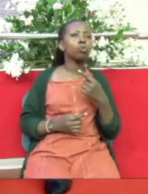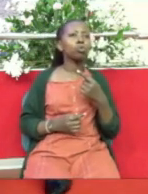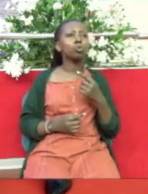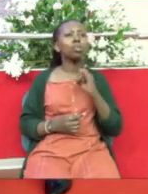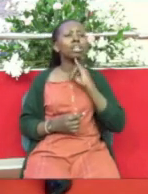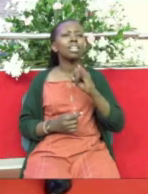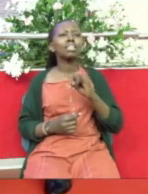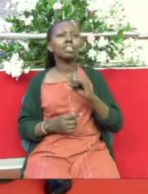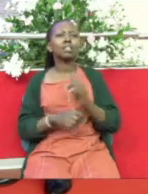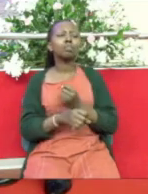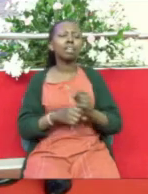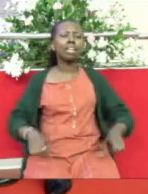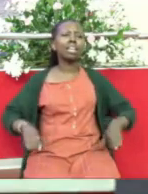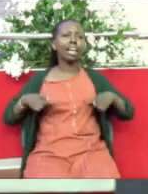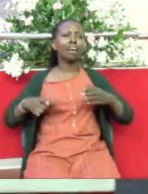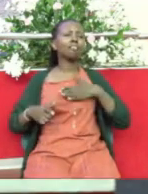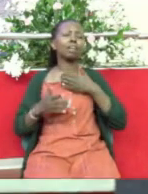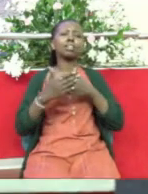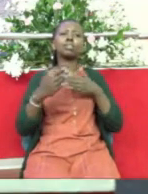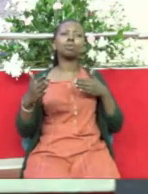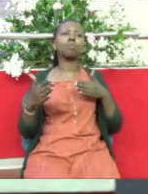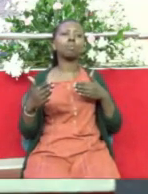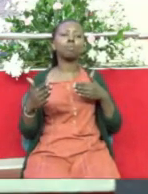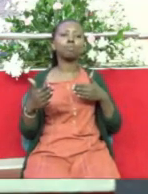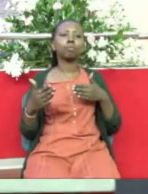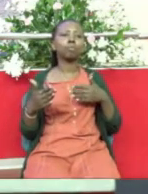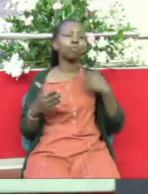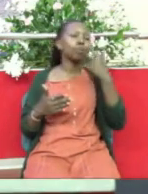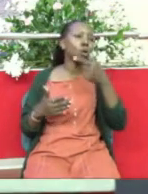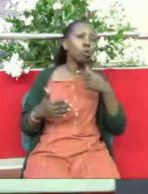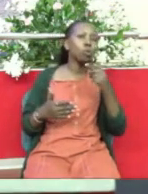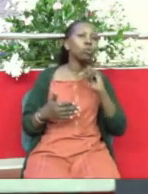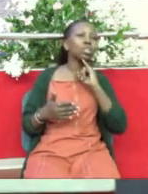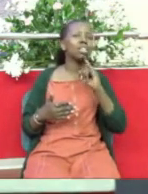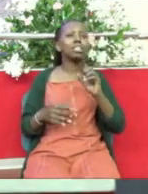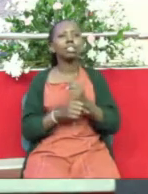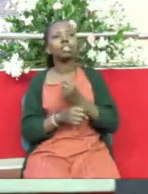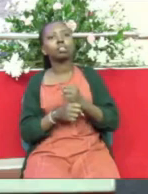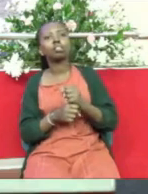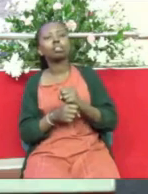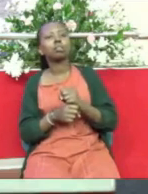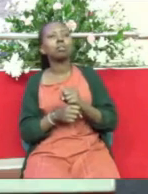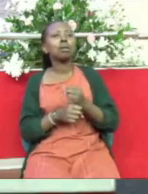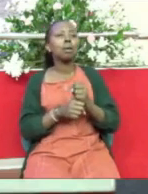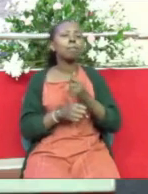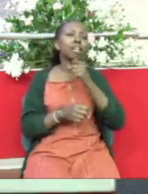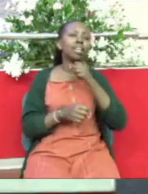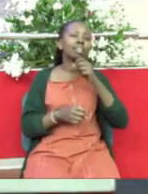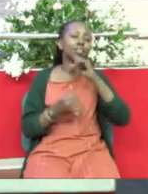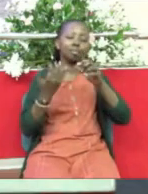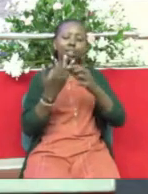my life? Ni nani huyo ambaye amekuwa akizuia maisha yangu kuendelea? Who is this who is causing my spouse to keep being in the